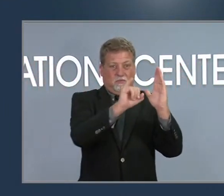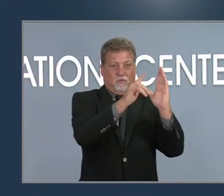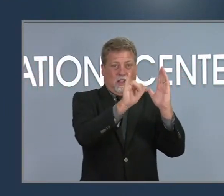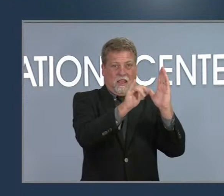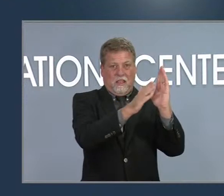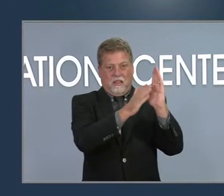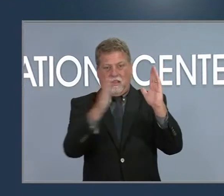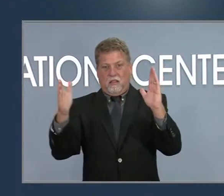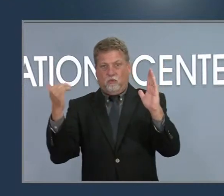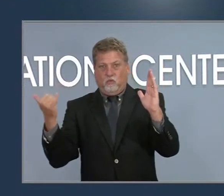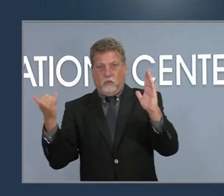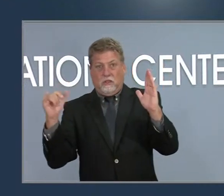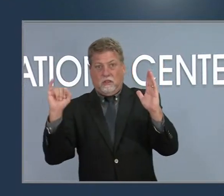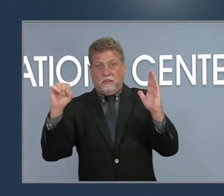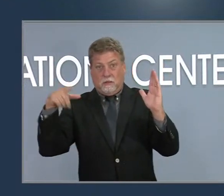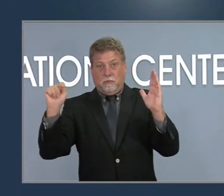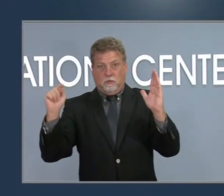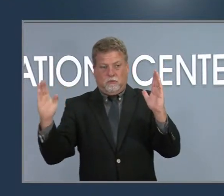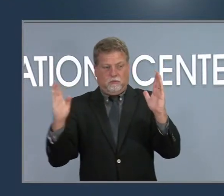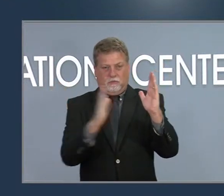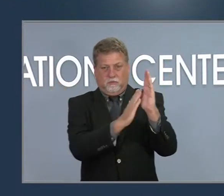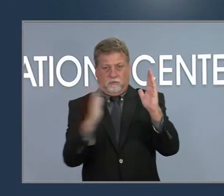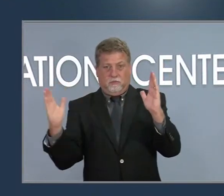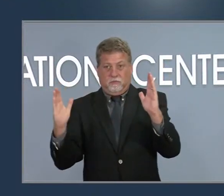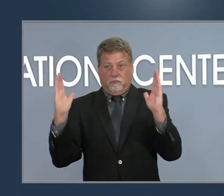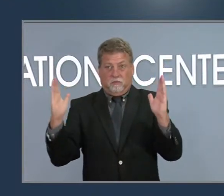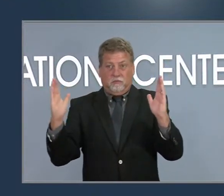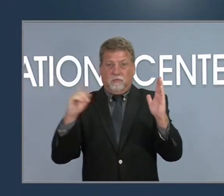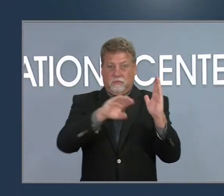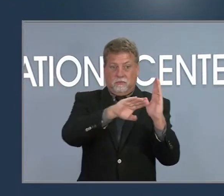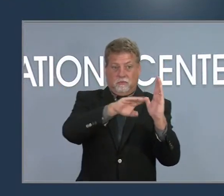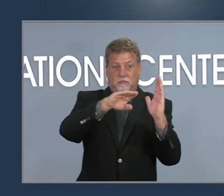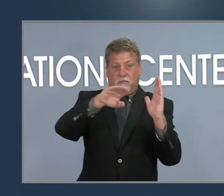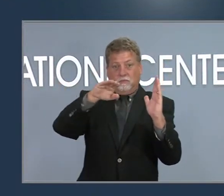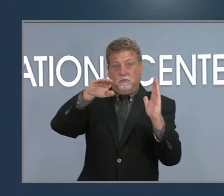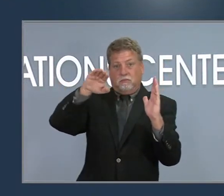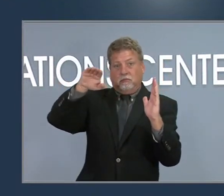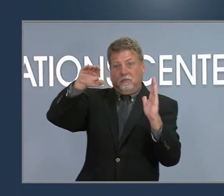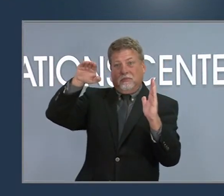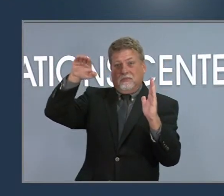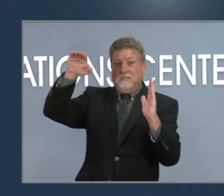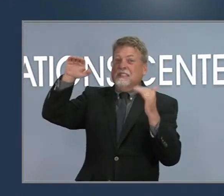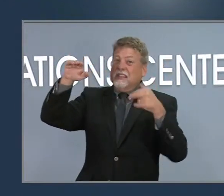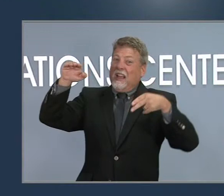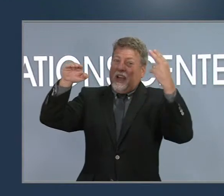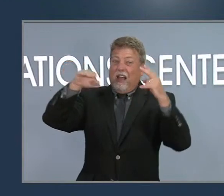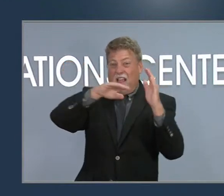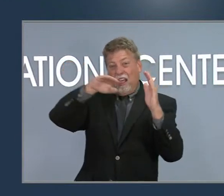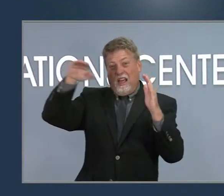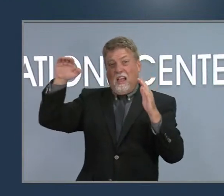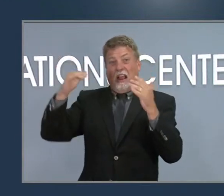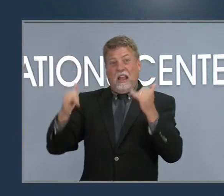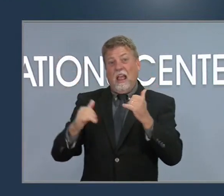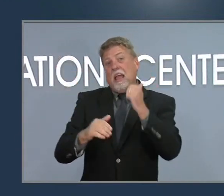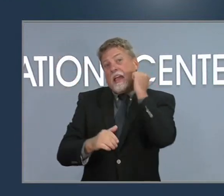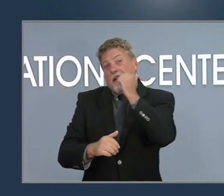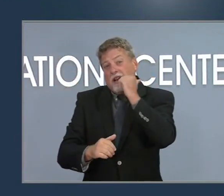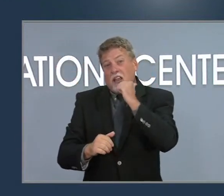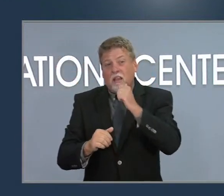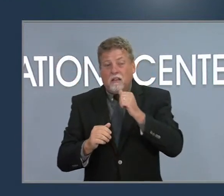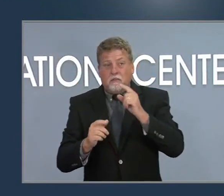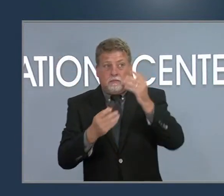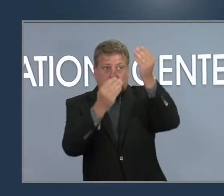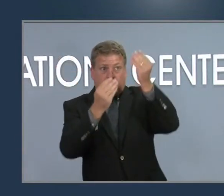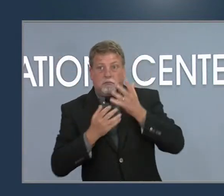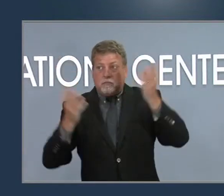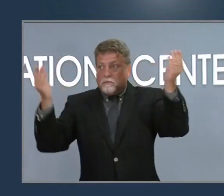today, and you can see that our cases remain high, and we are now averaging about 6,000 new COVID cases each